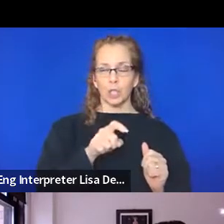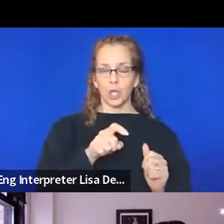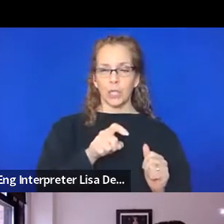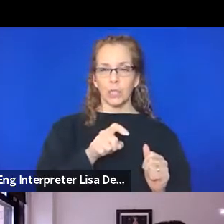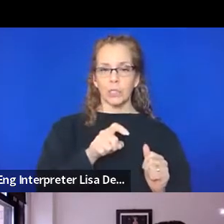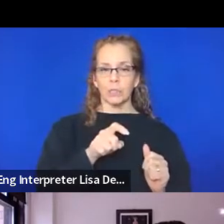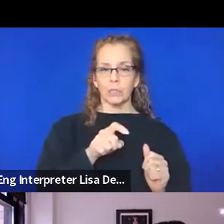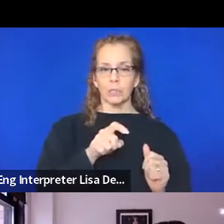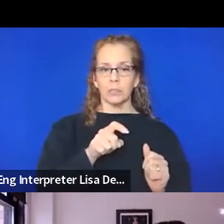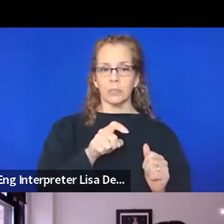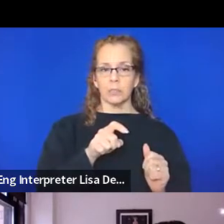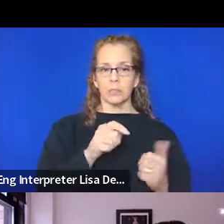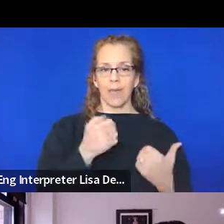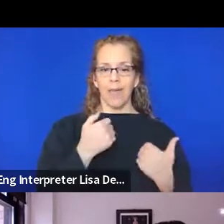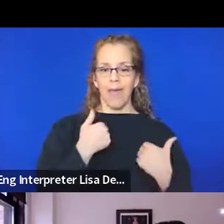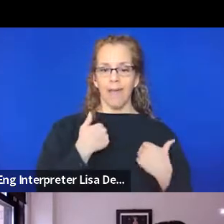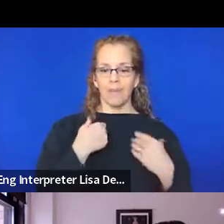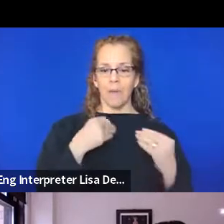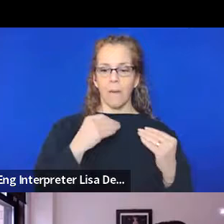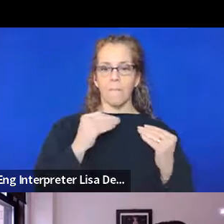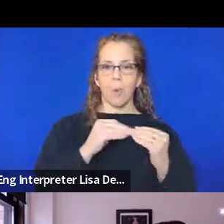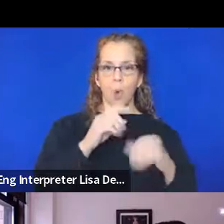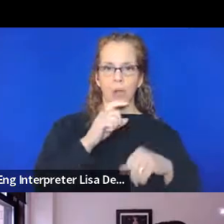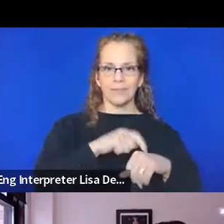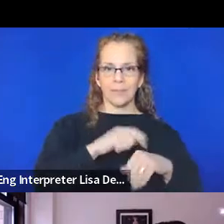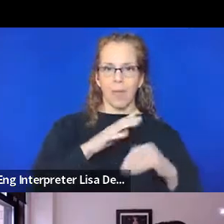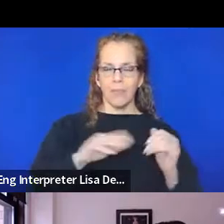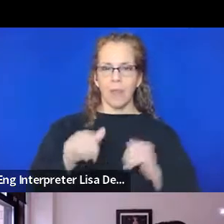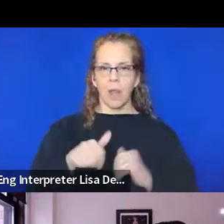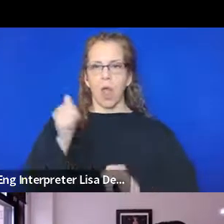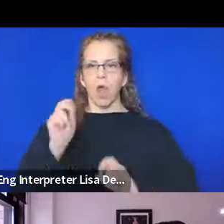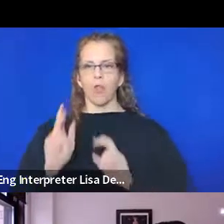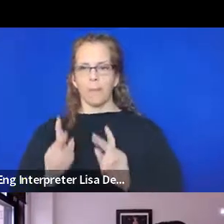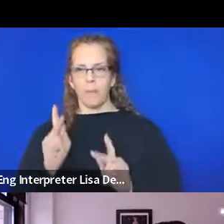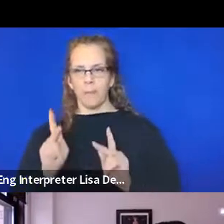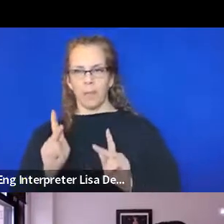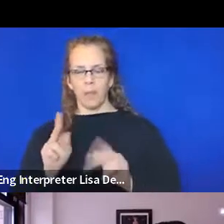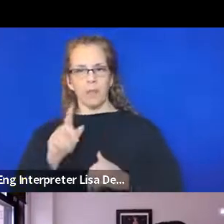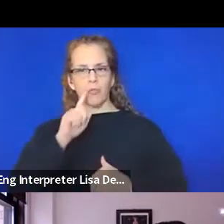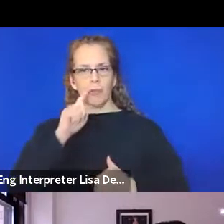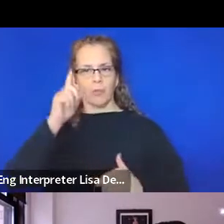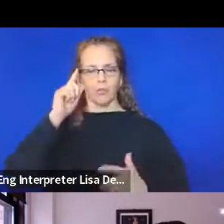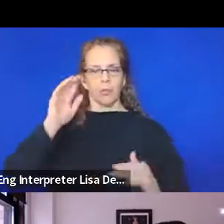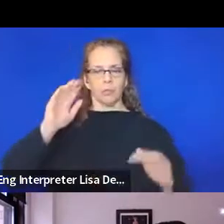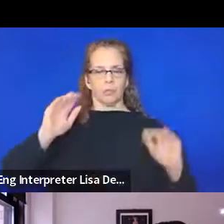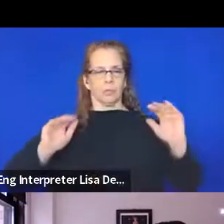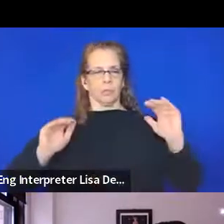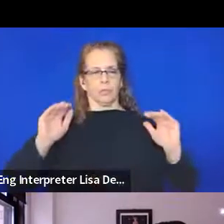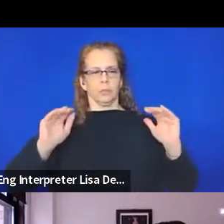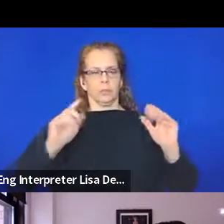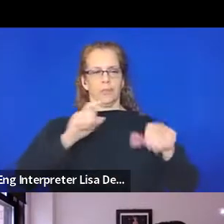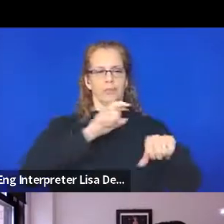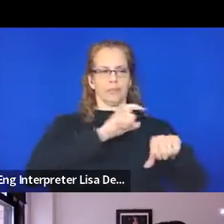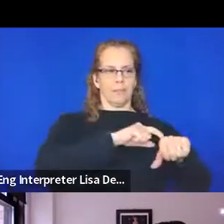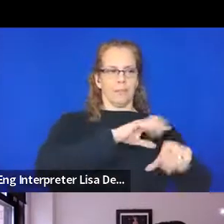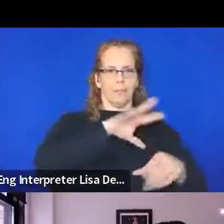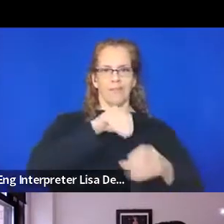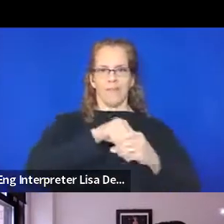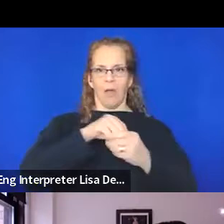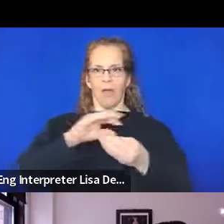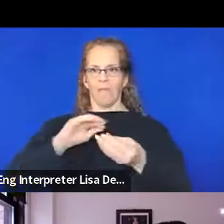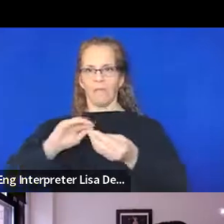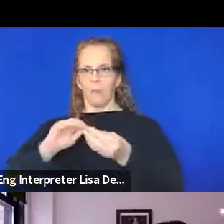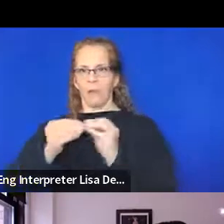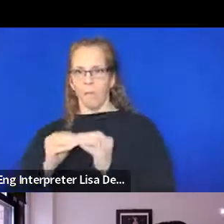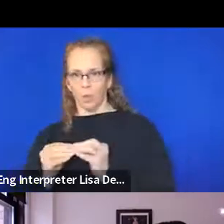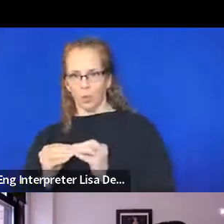portion of time than other people, and to sort of try and consider that about like what's that the same amount is not always